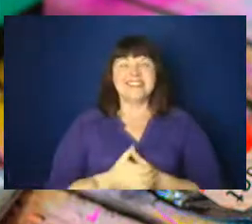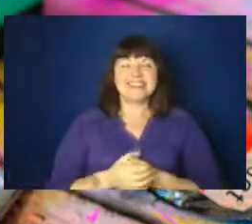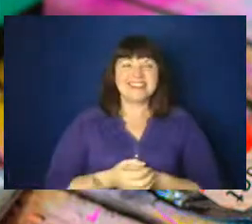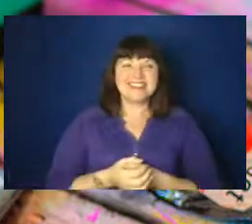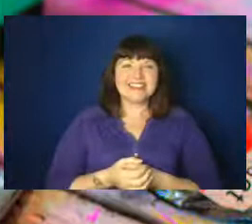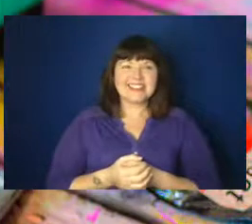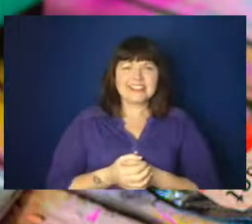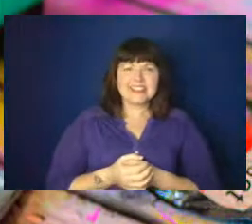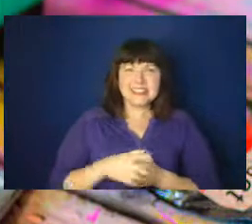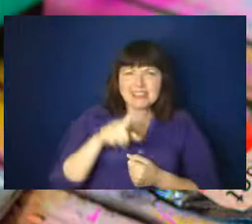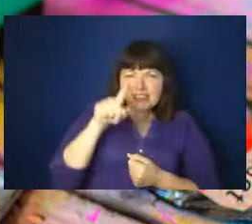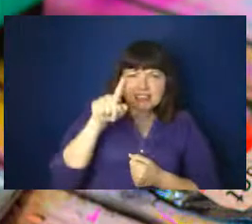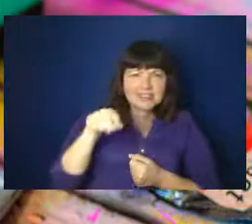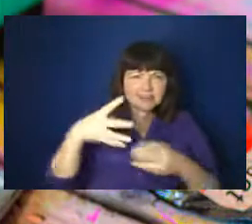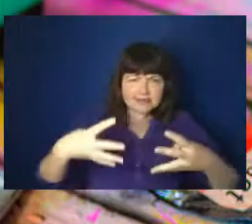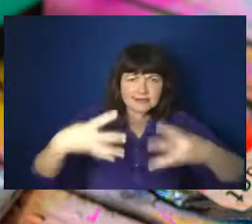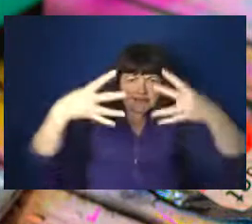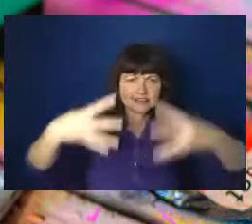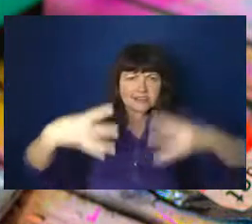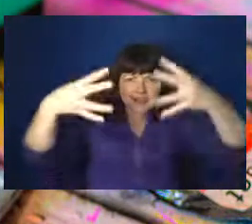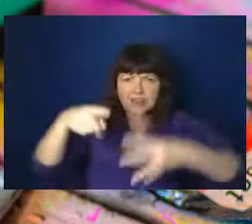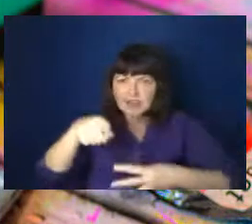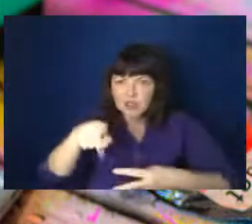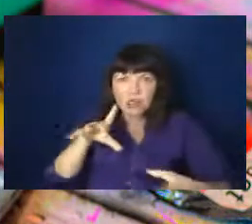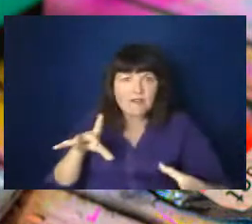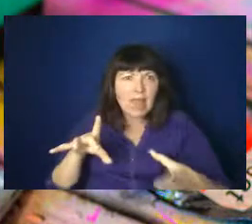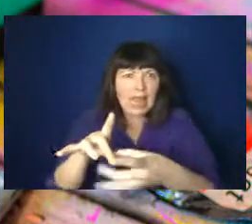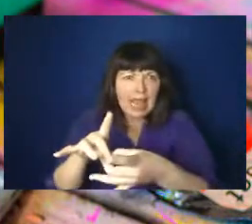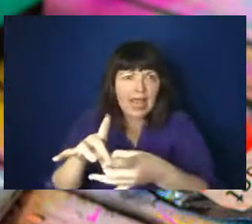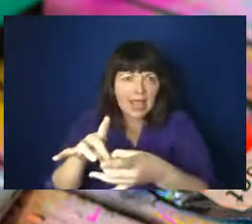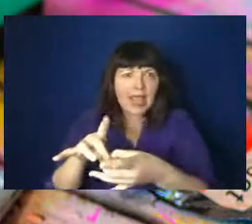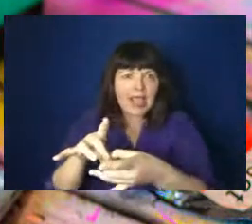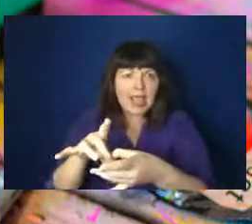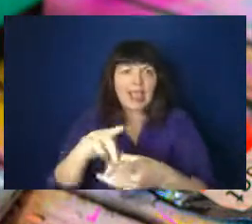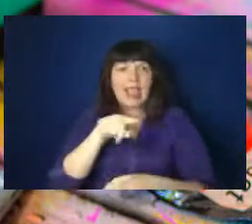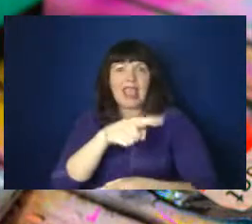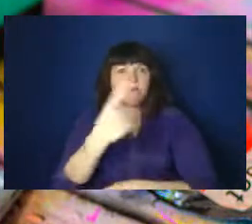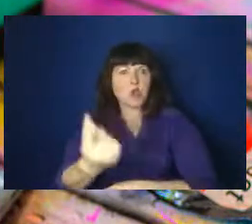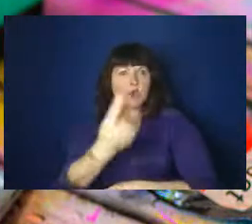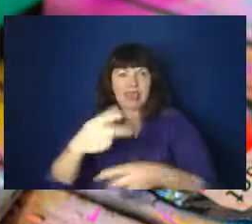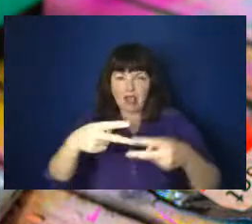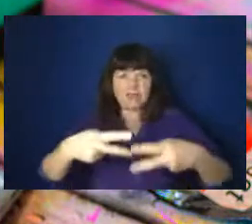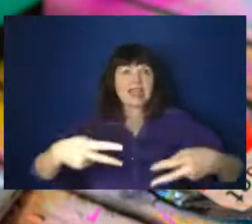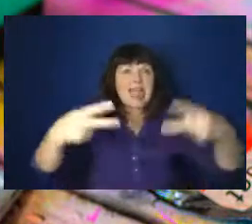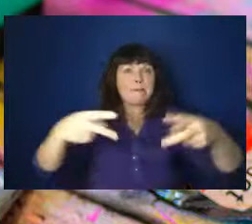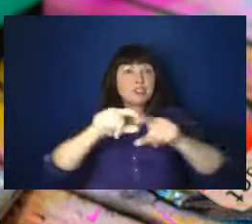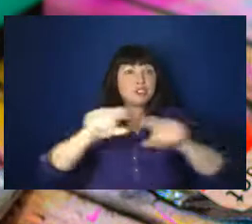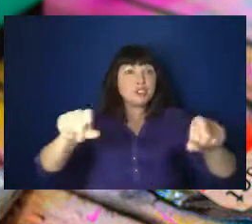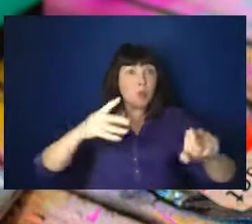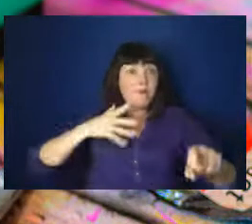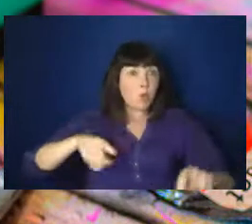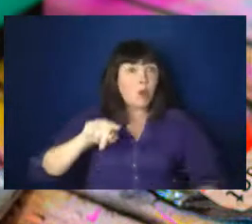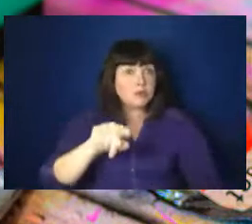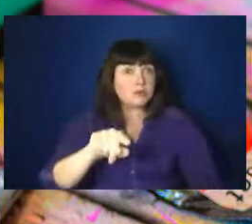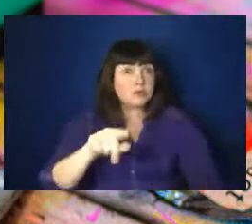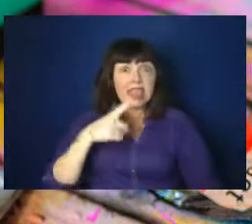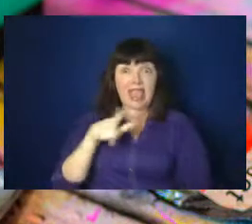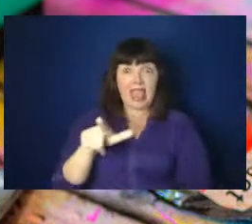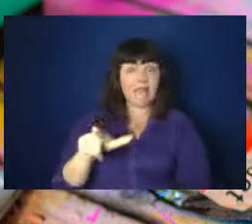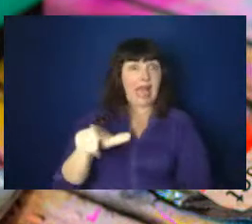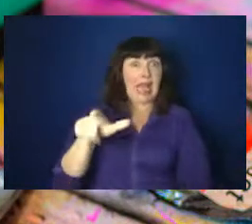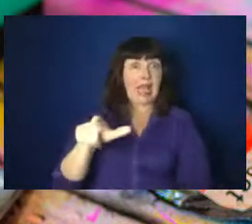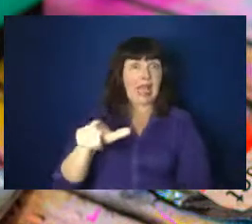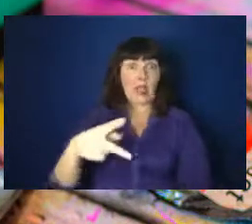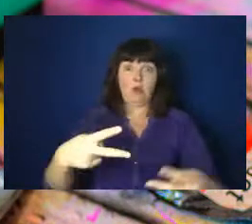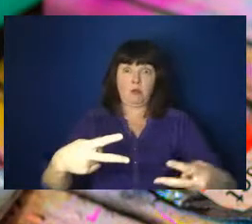We should have the link up at the bottom as well if anyone wants to access captioning. So if you click on that, it